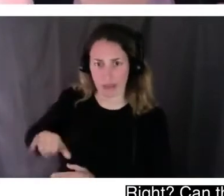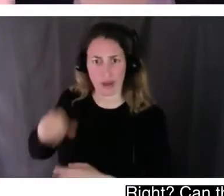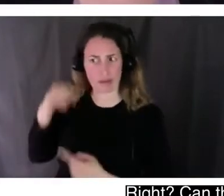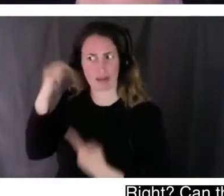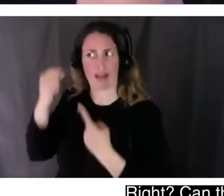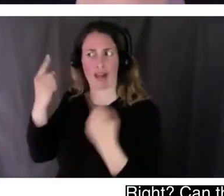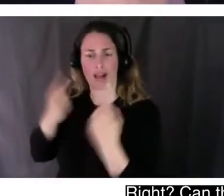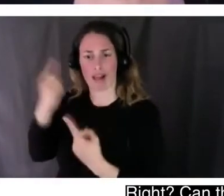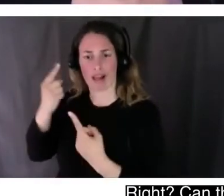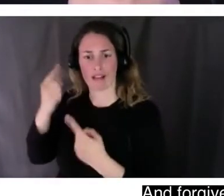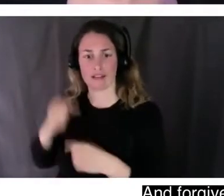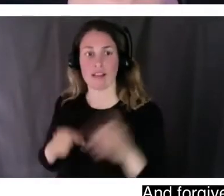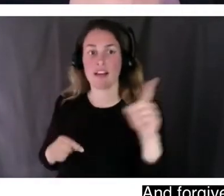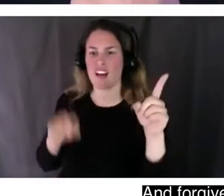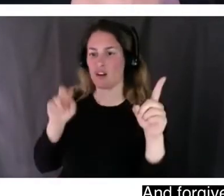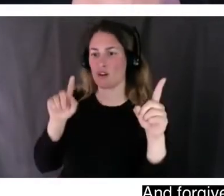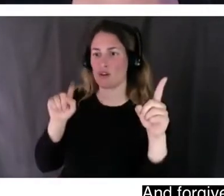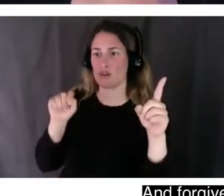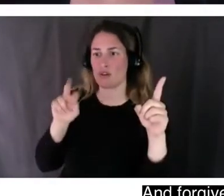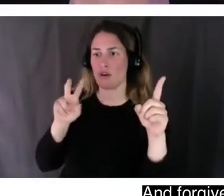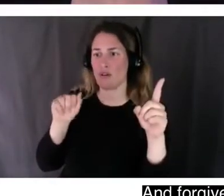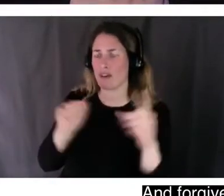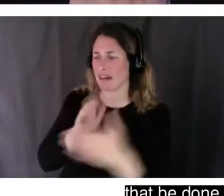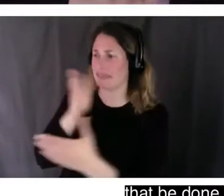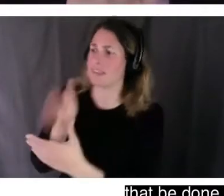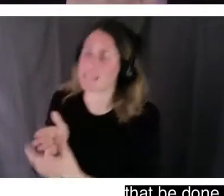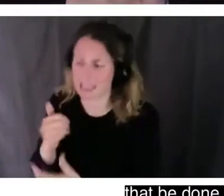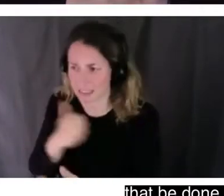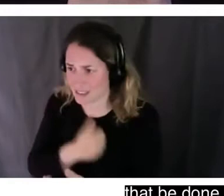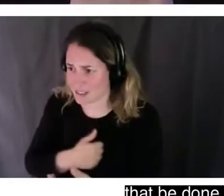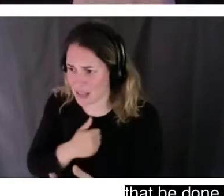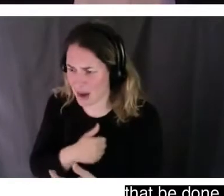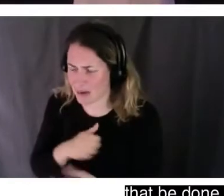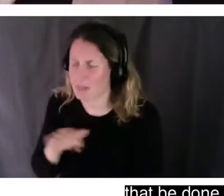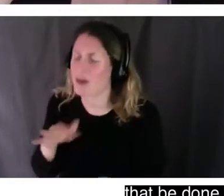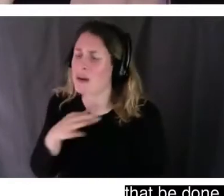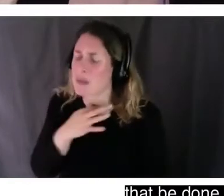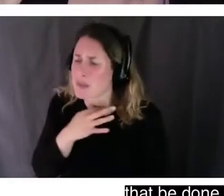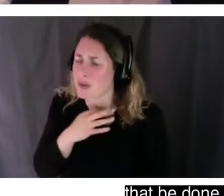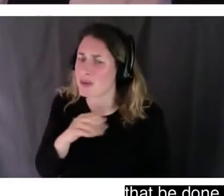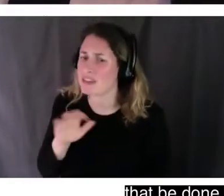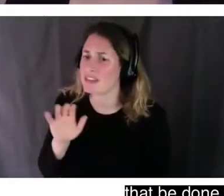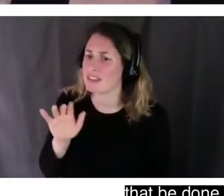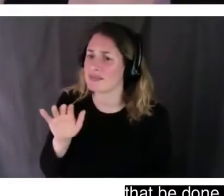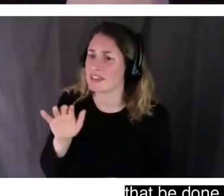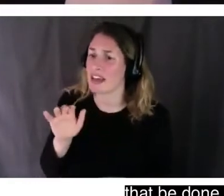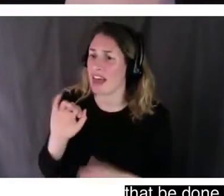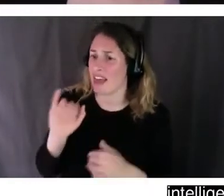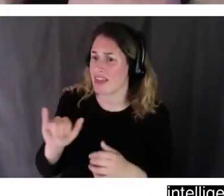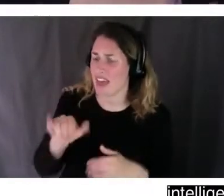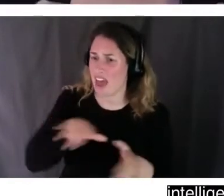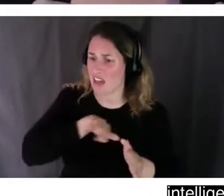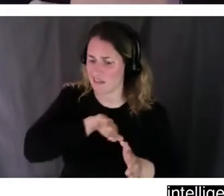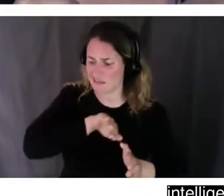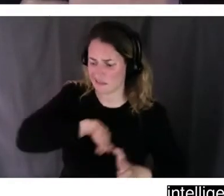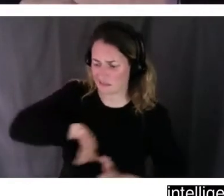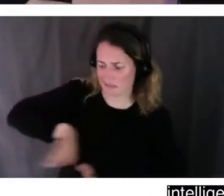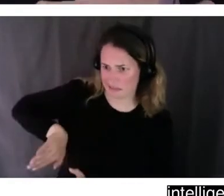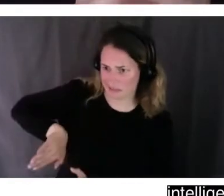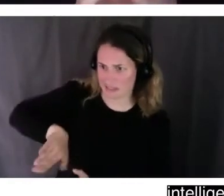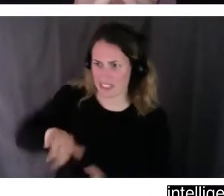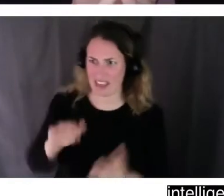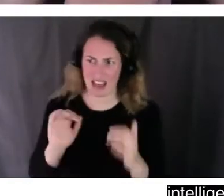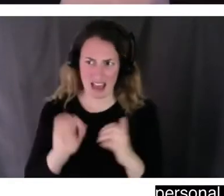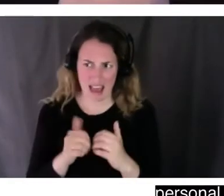that be done? And forgive me, but I have to say this: can that be done before people have the emotional intelligence to